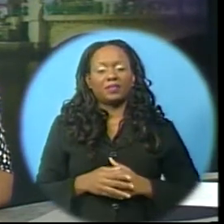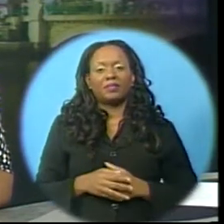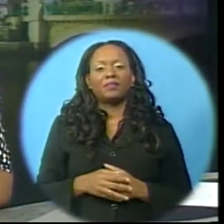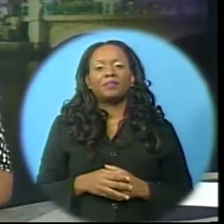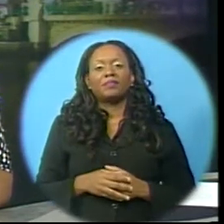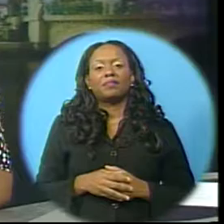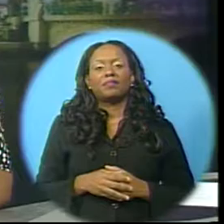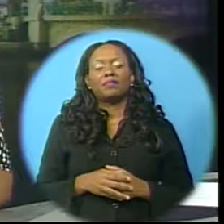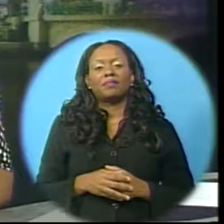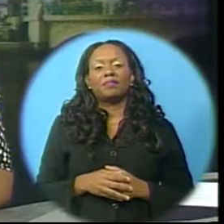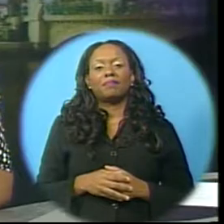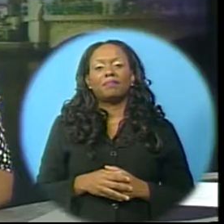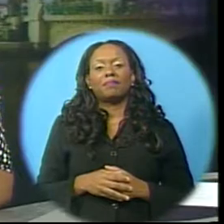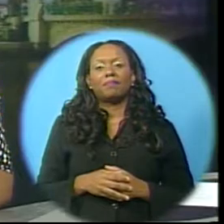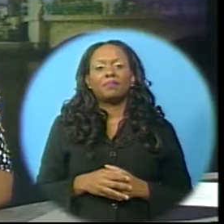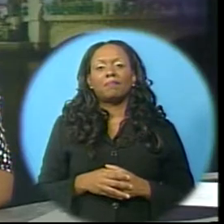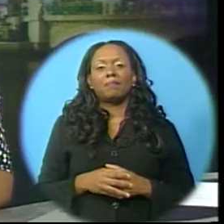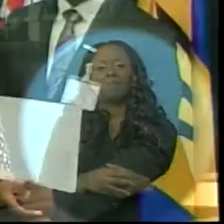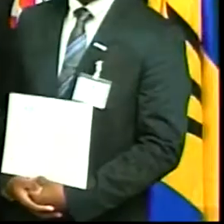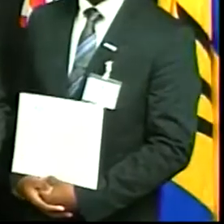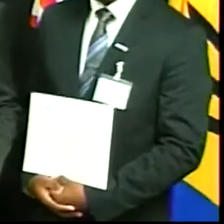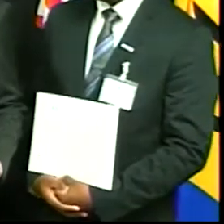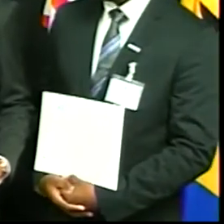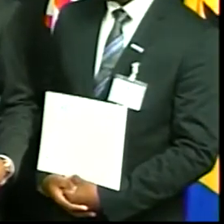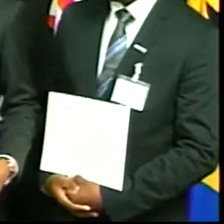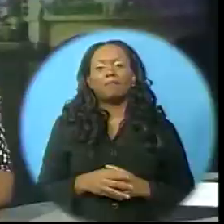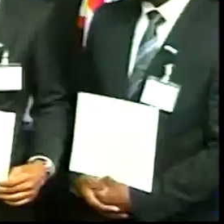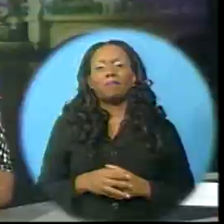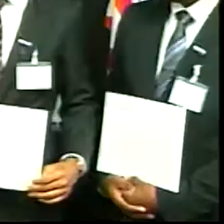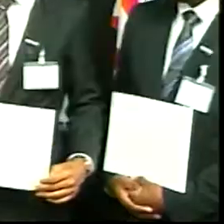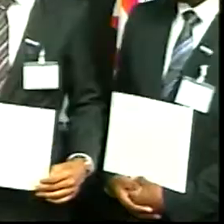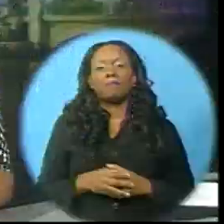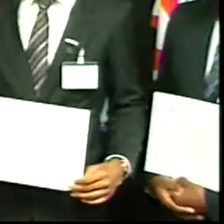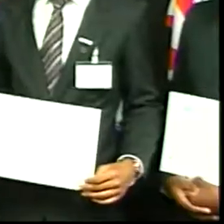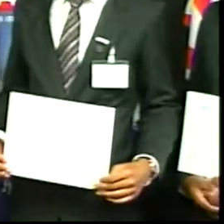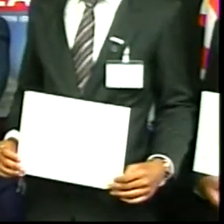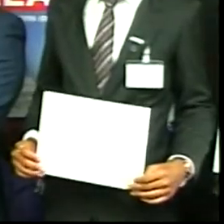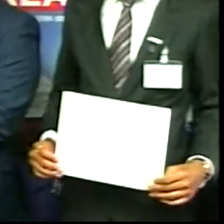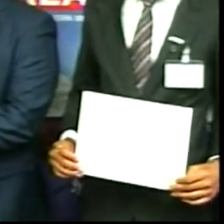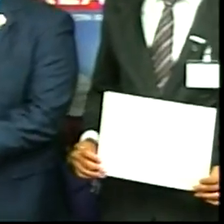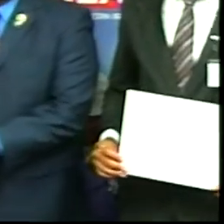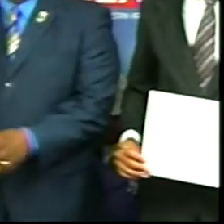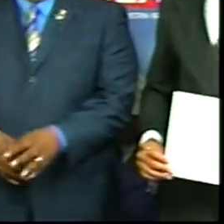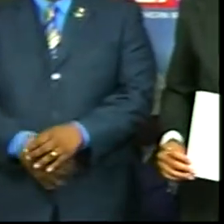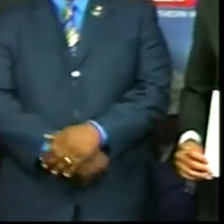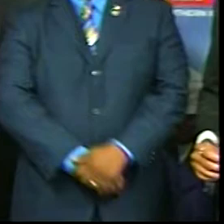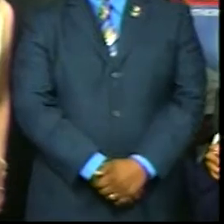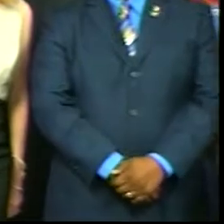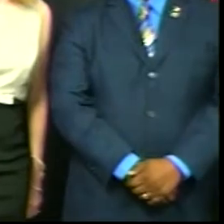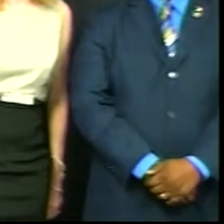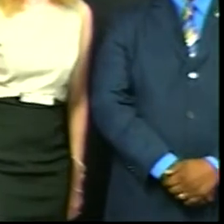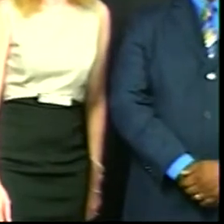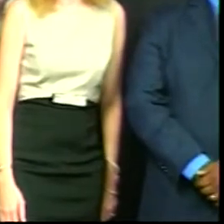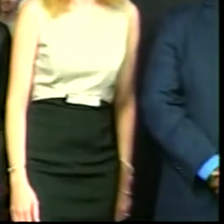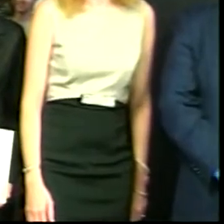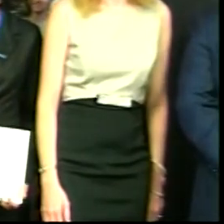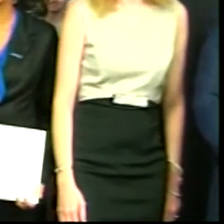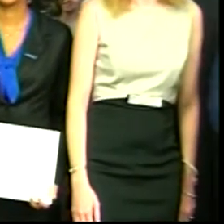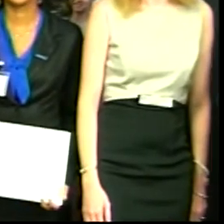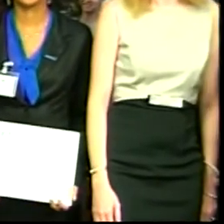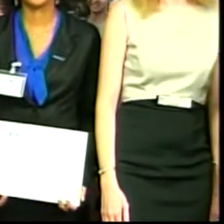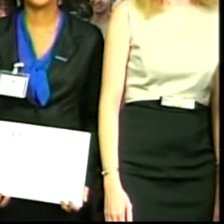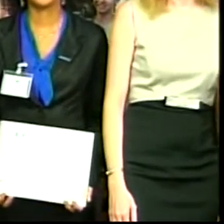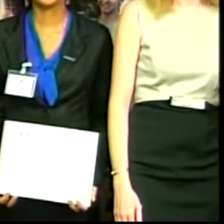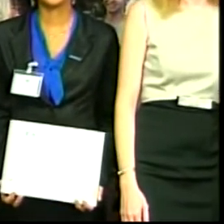are Carol Ann Blenman, Karan Hannon, Romel Hall, The Barbadians will be pursuing various studies in several